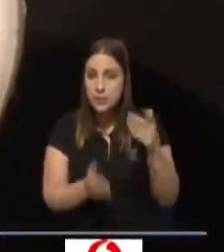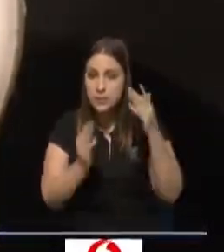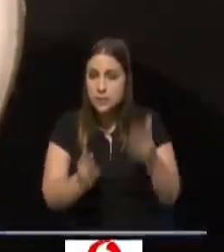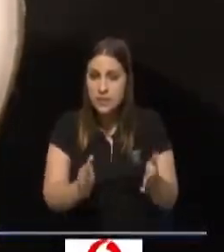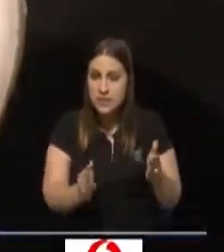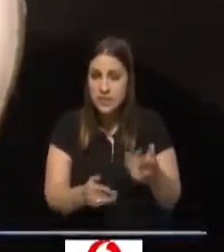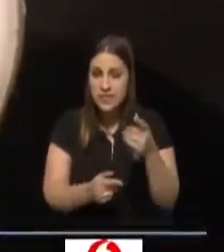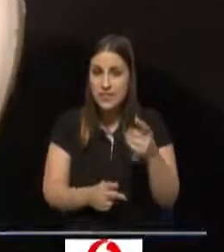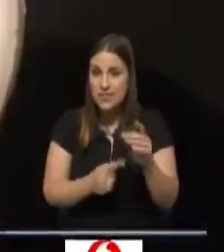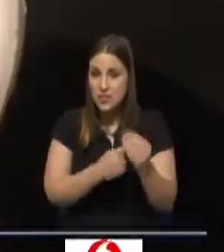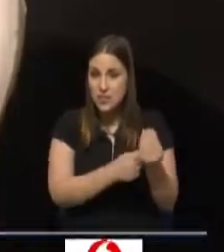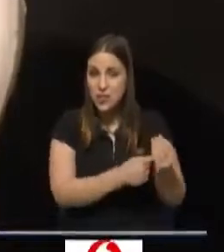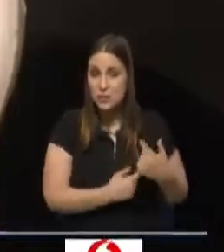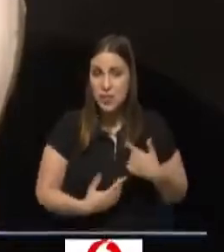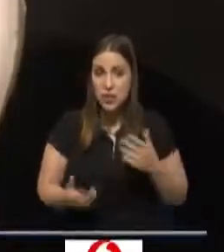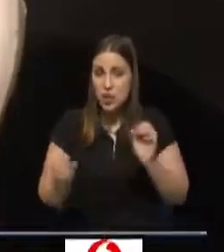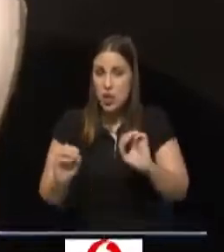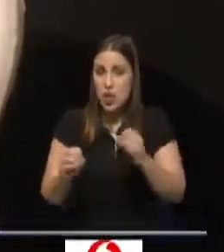But life goes on,